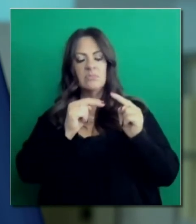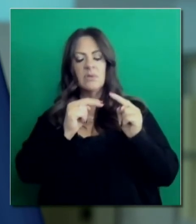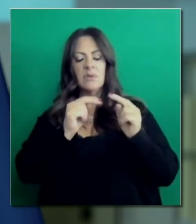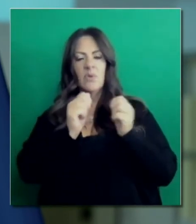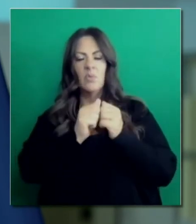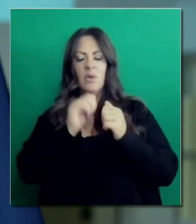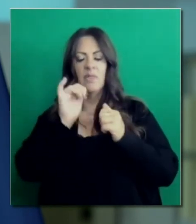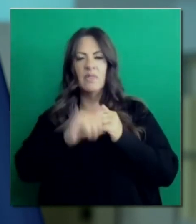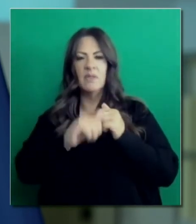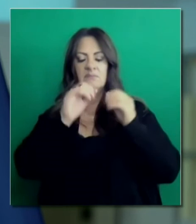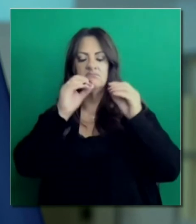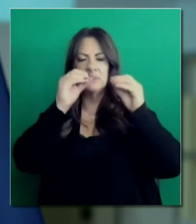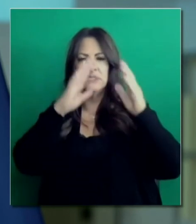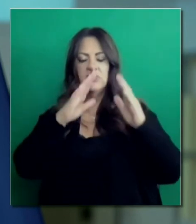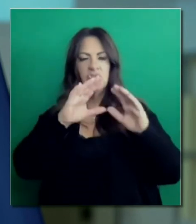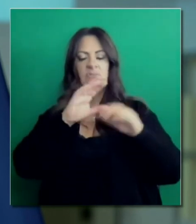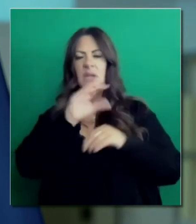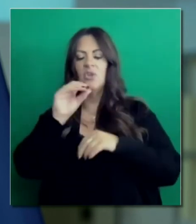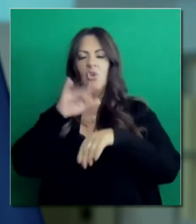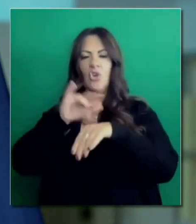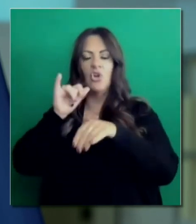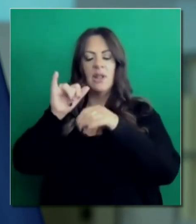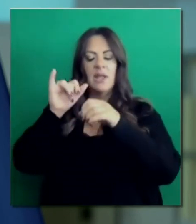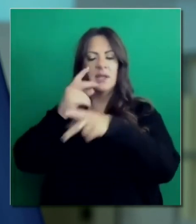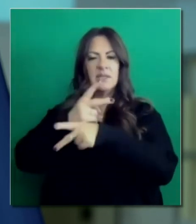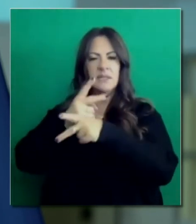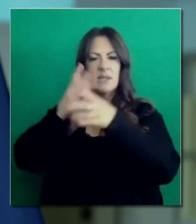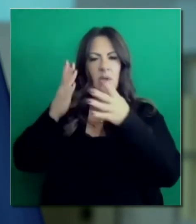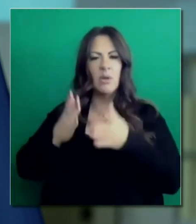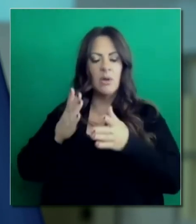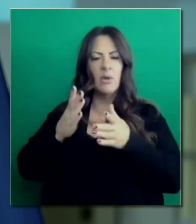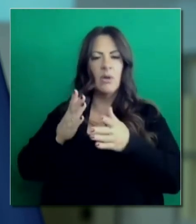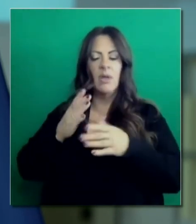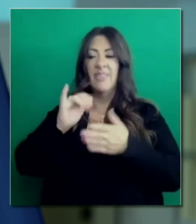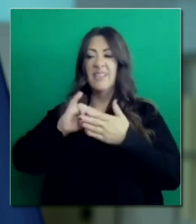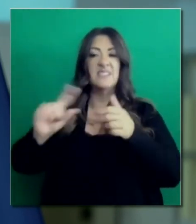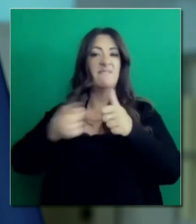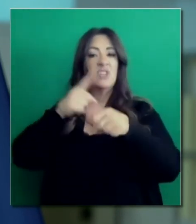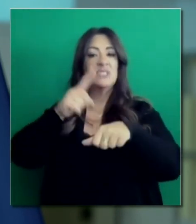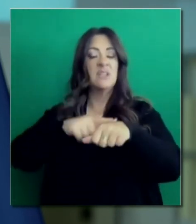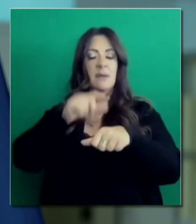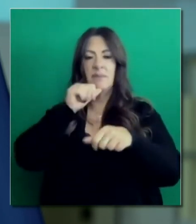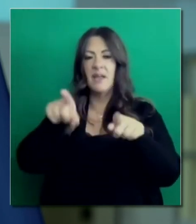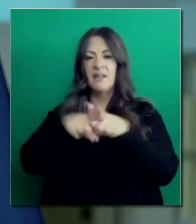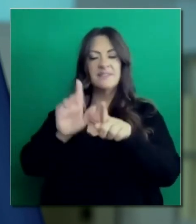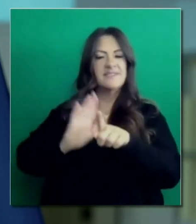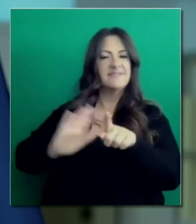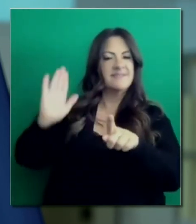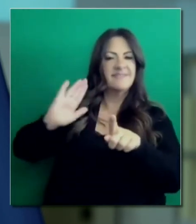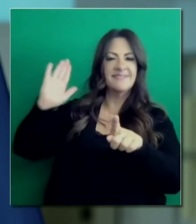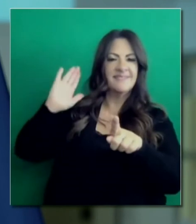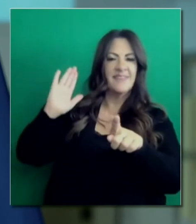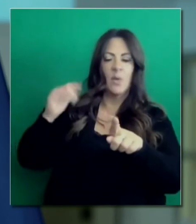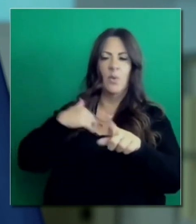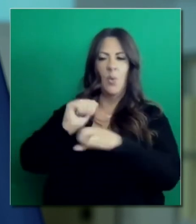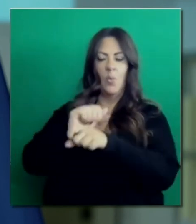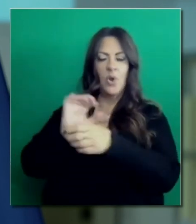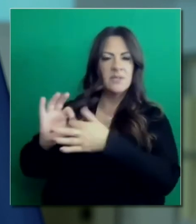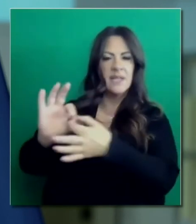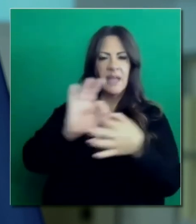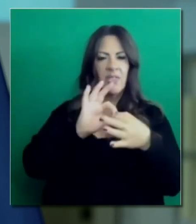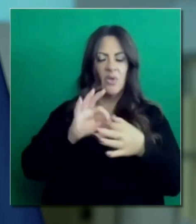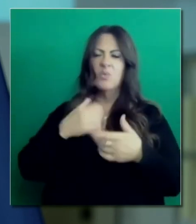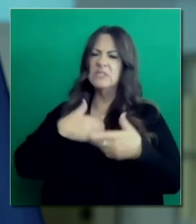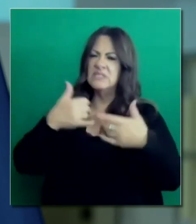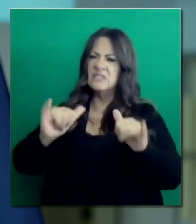something that's never been done in this space before, and we are working collaboratively together, and we've got work to do. I'm very